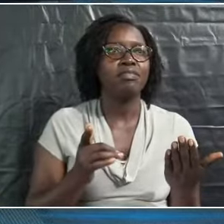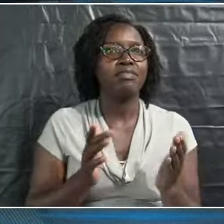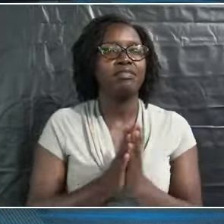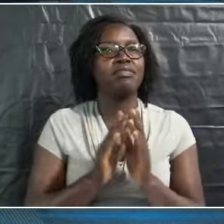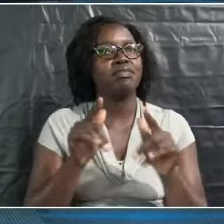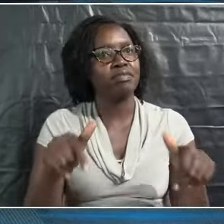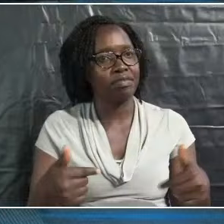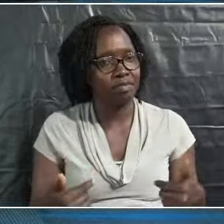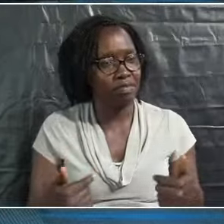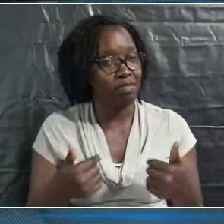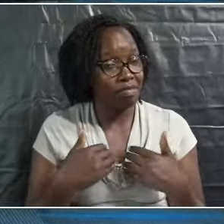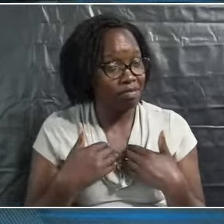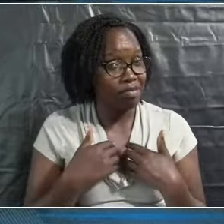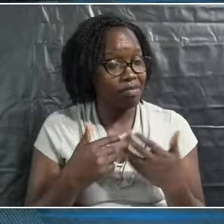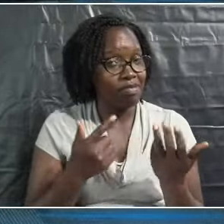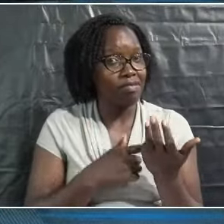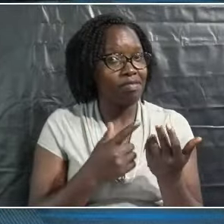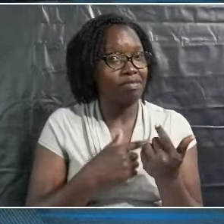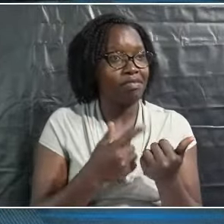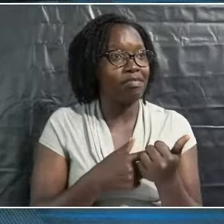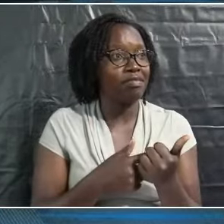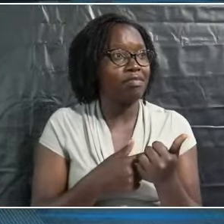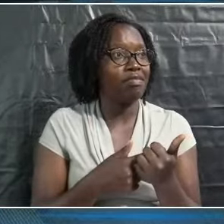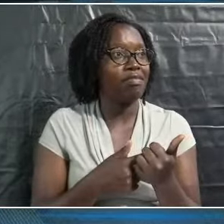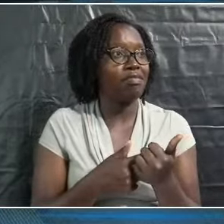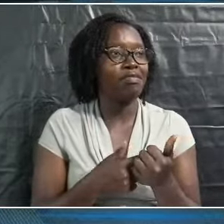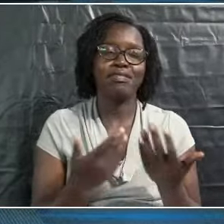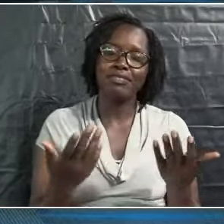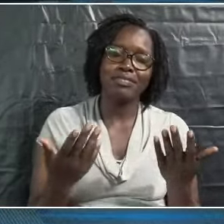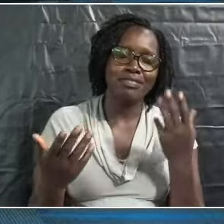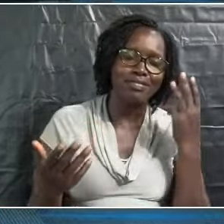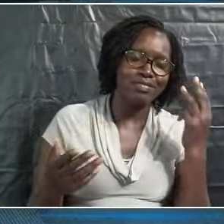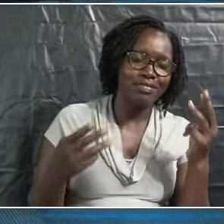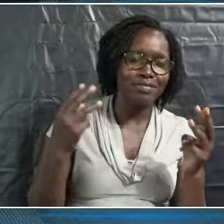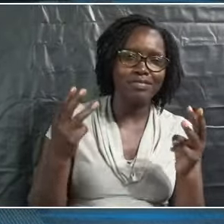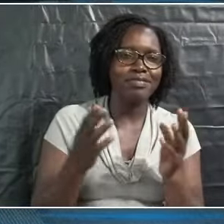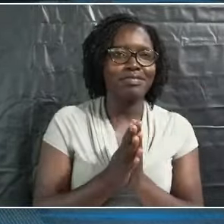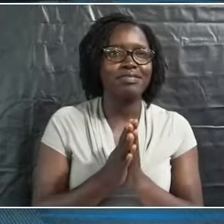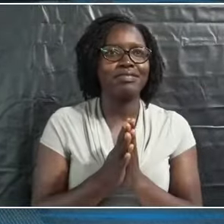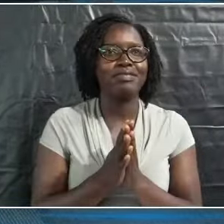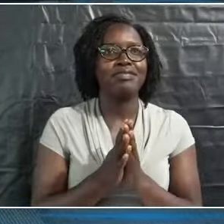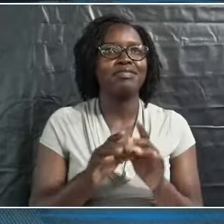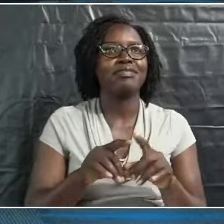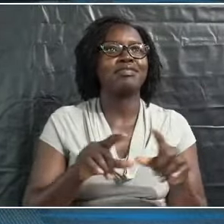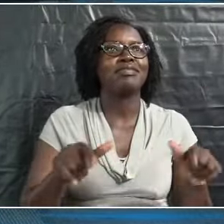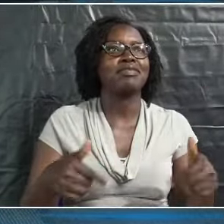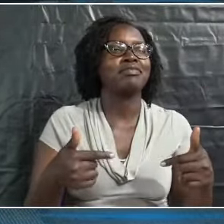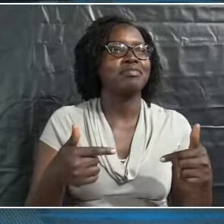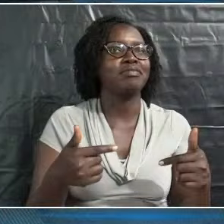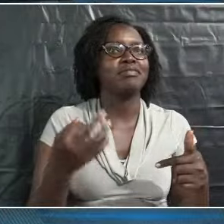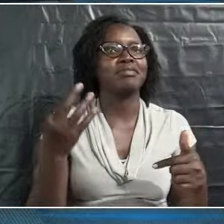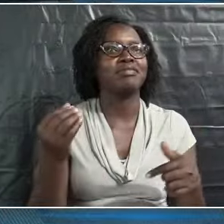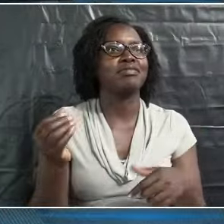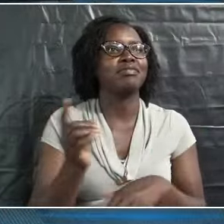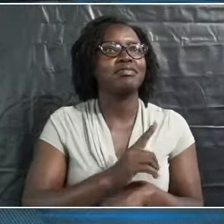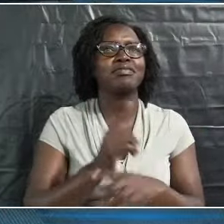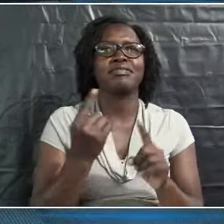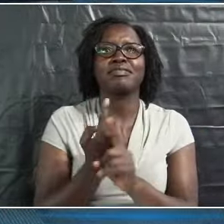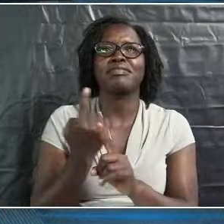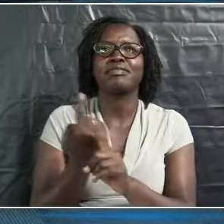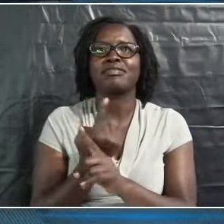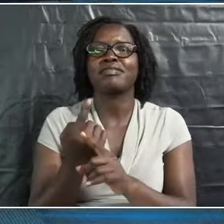they have. You can literally be wearing a pair for 30 days, different shoes